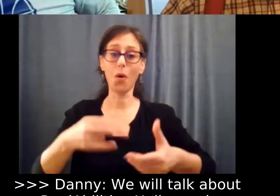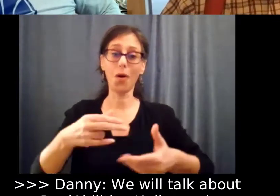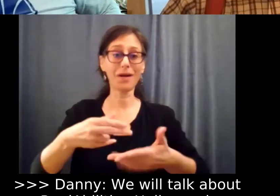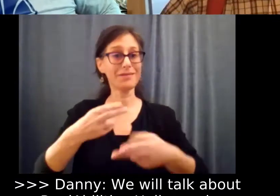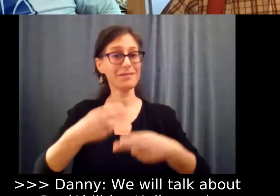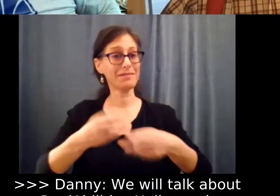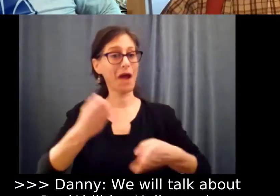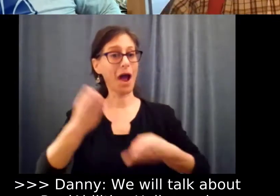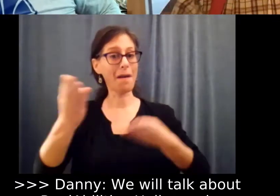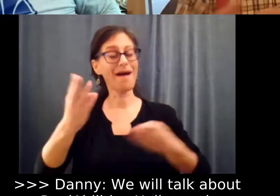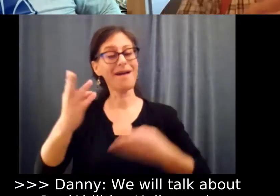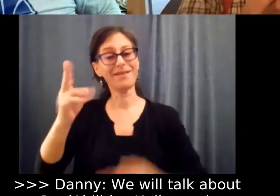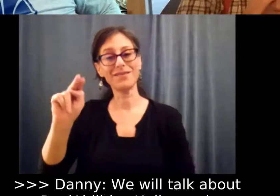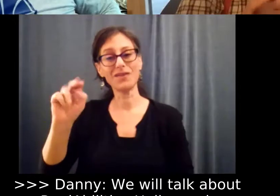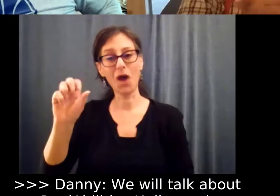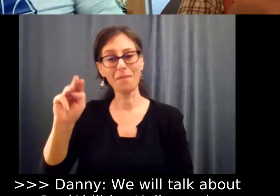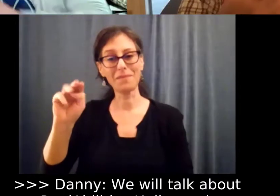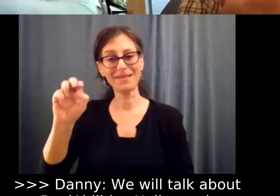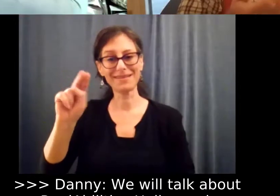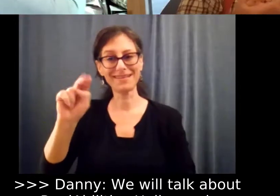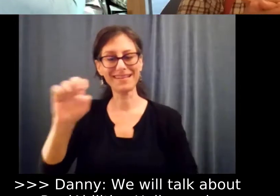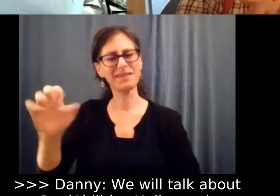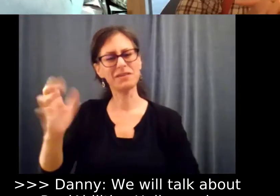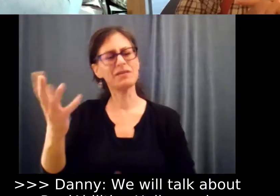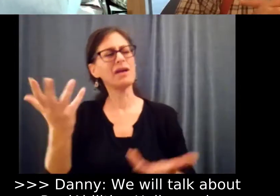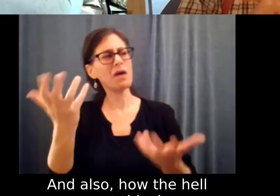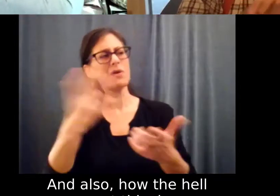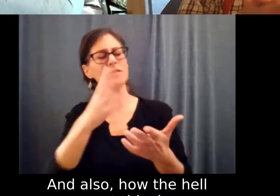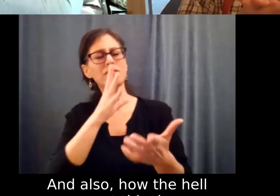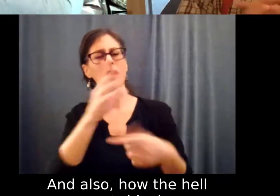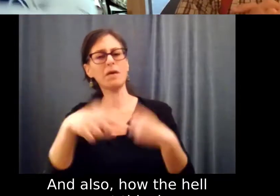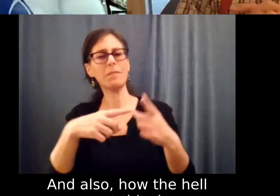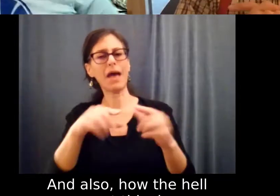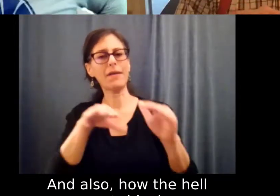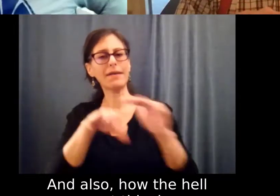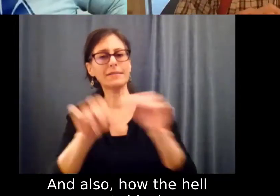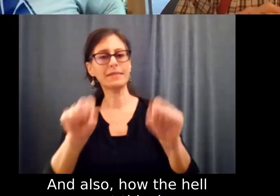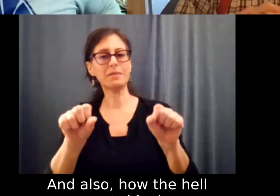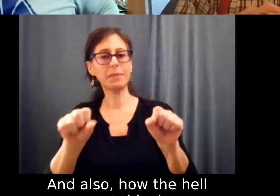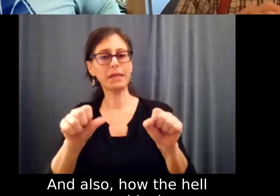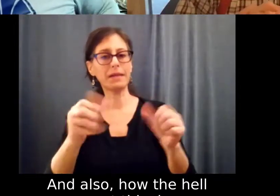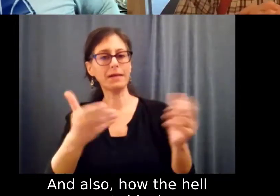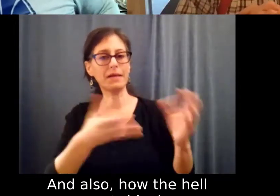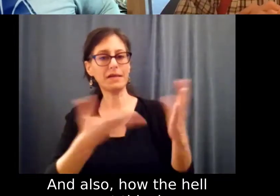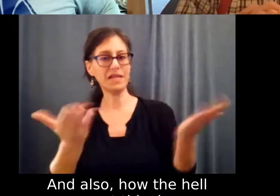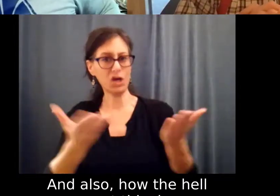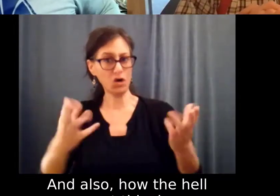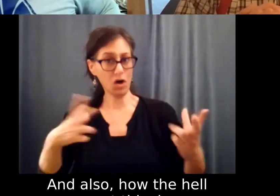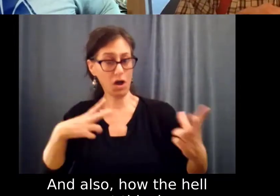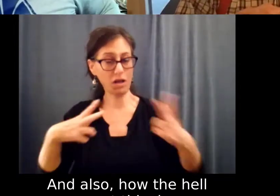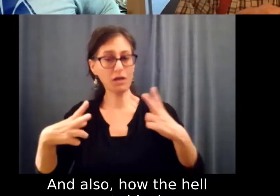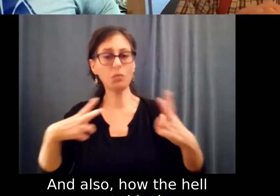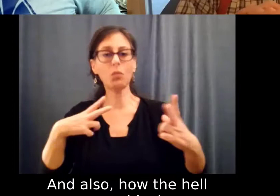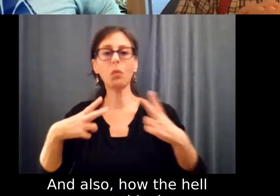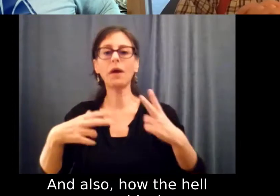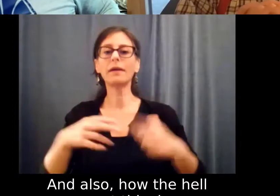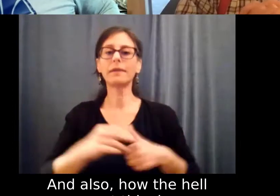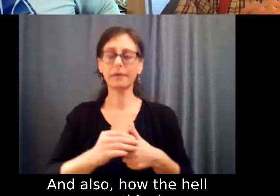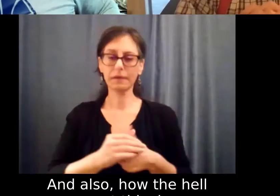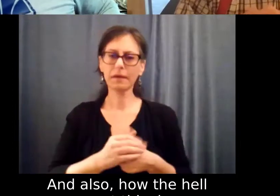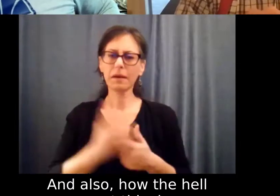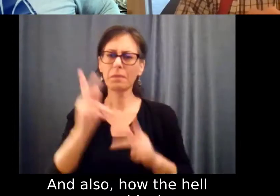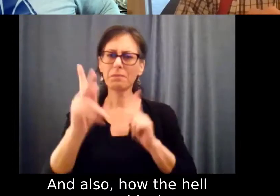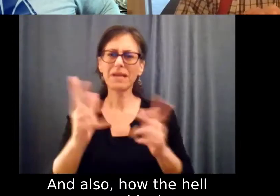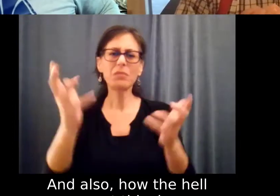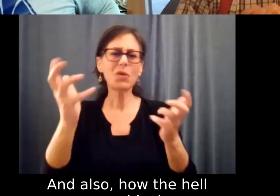Welcome, Jim. We're going to talk a little bit about accessibility in Hollywood, but I think people also would like to hear